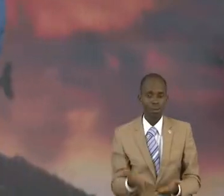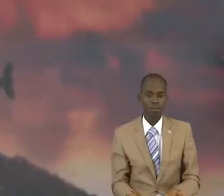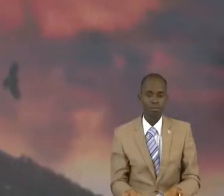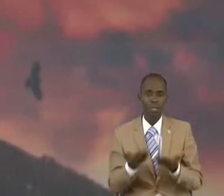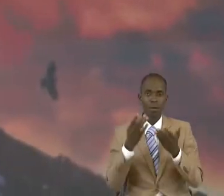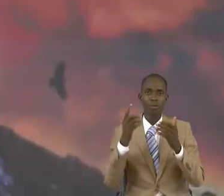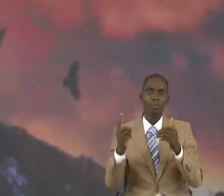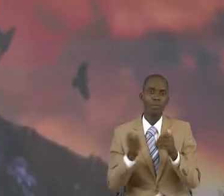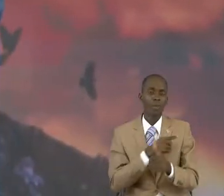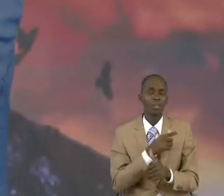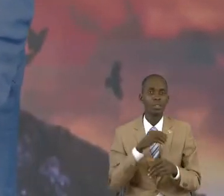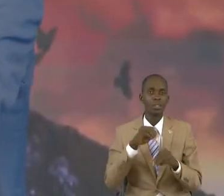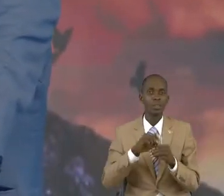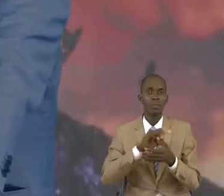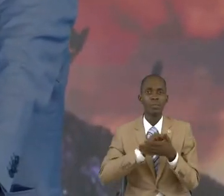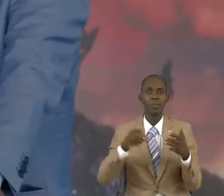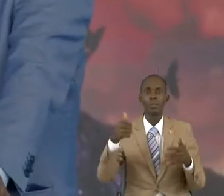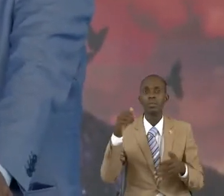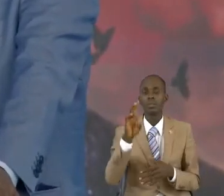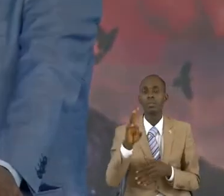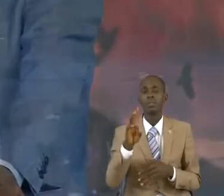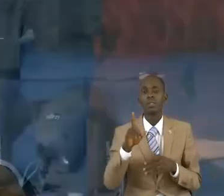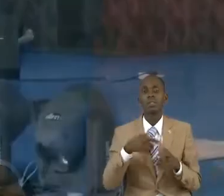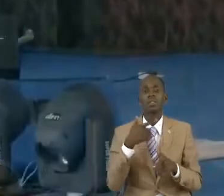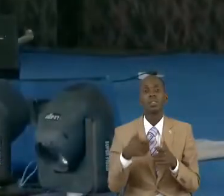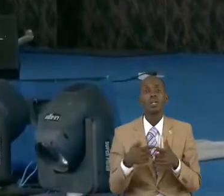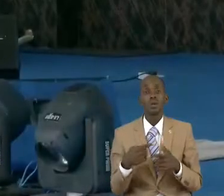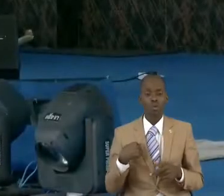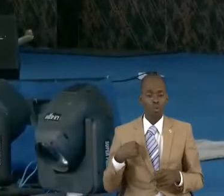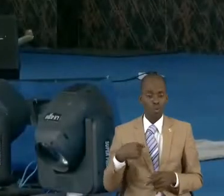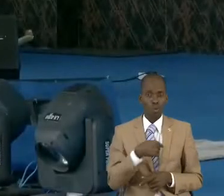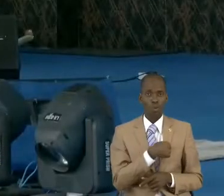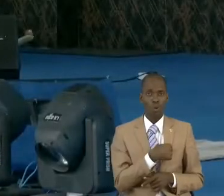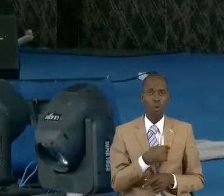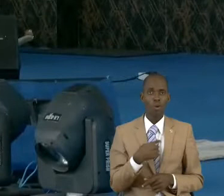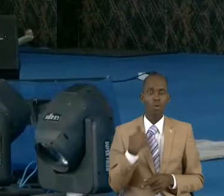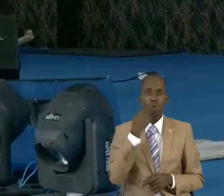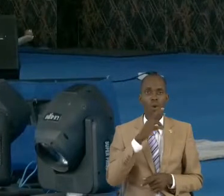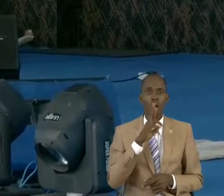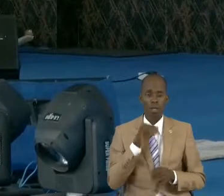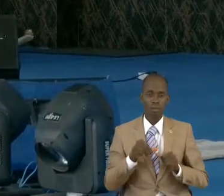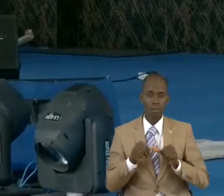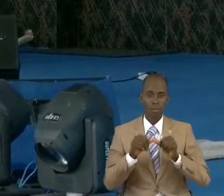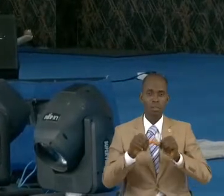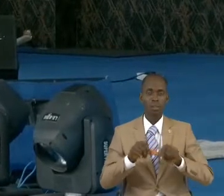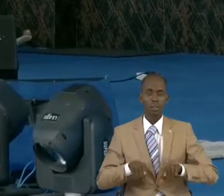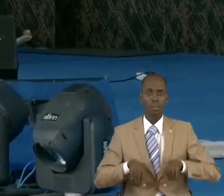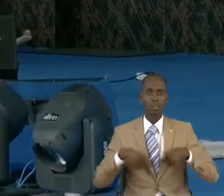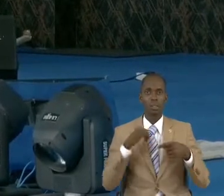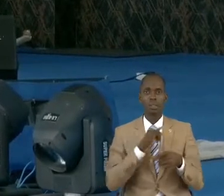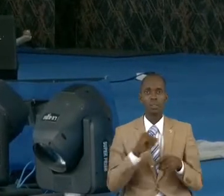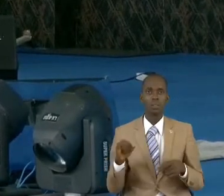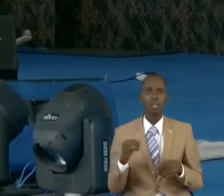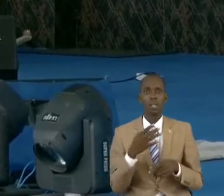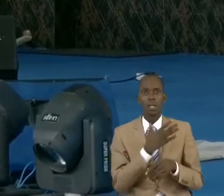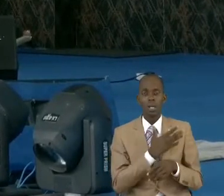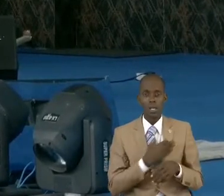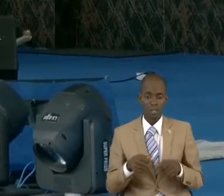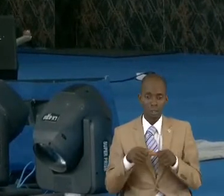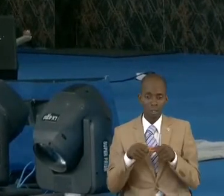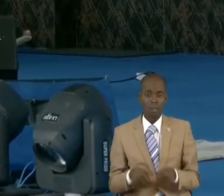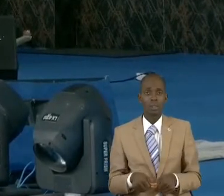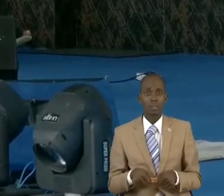17. Then we which are alive and remain shall be caught